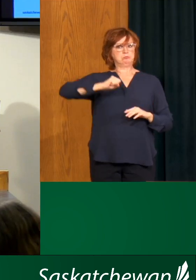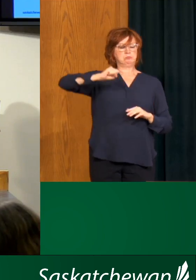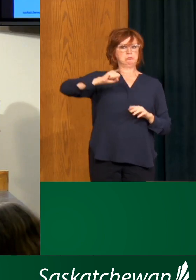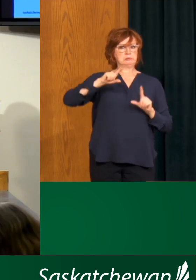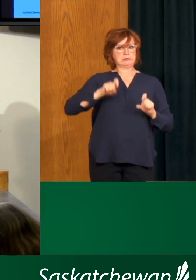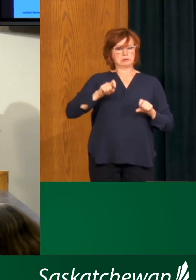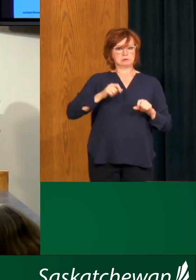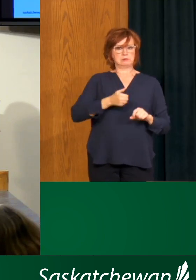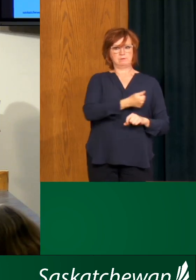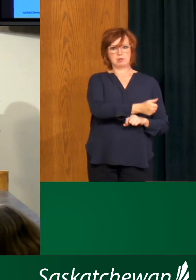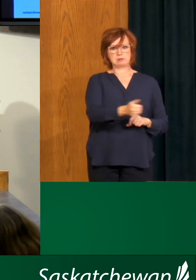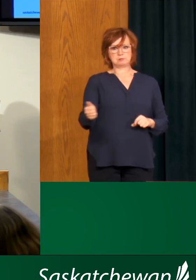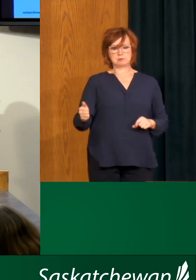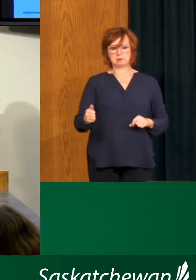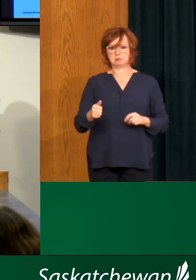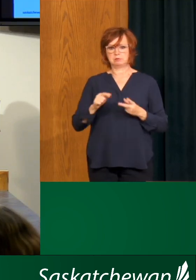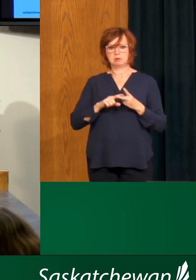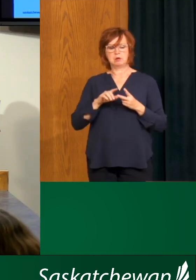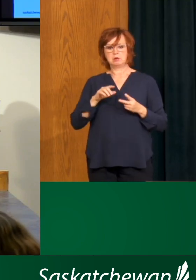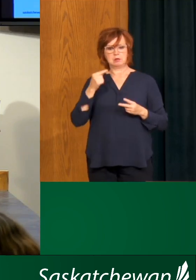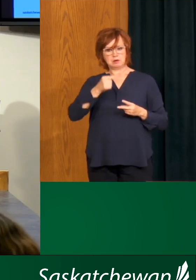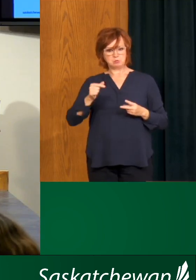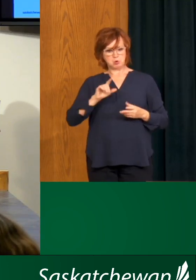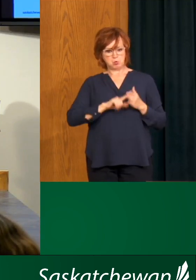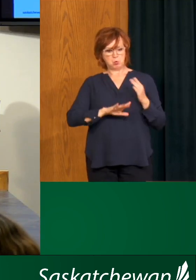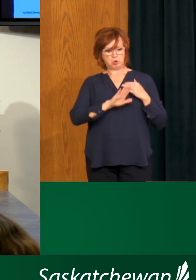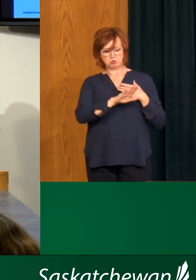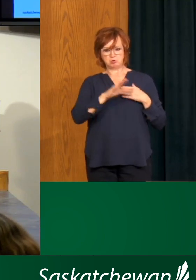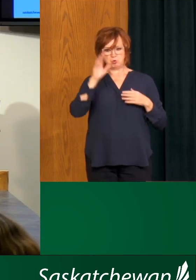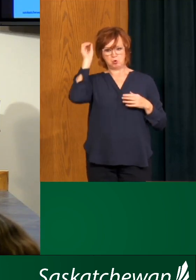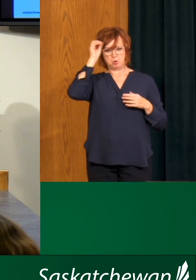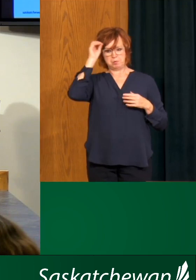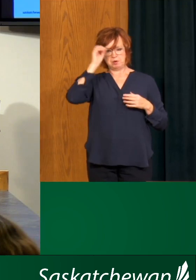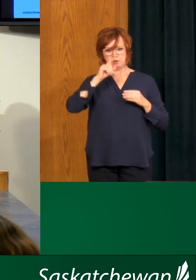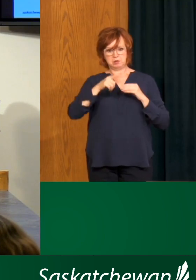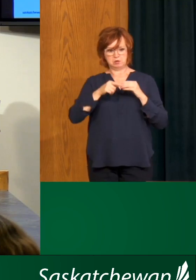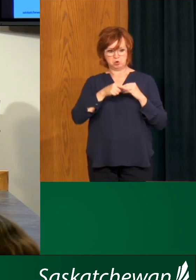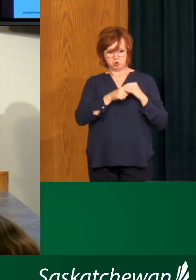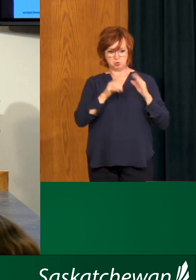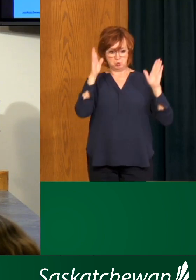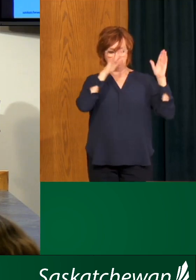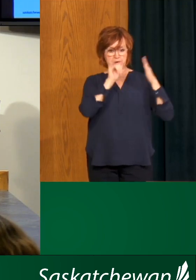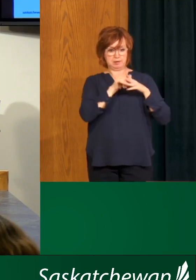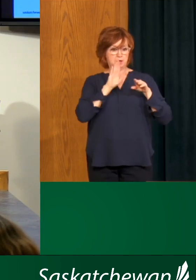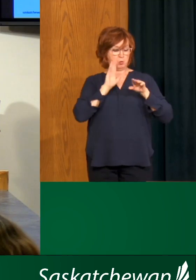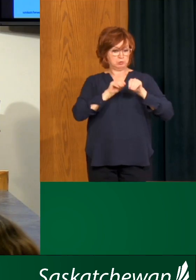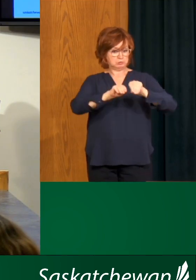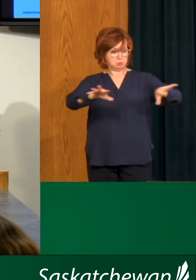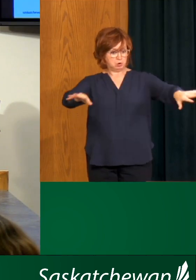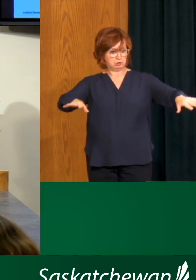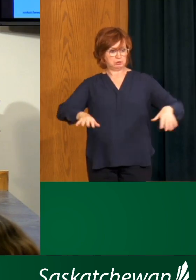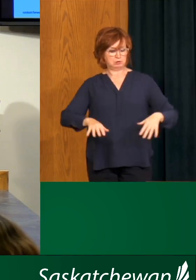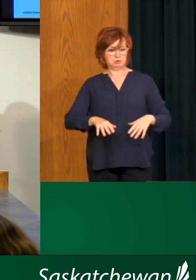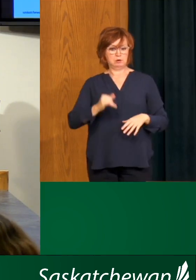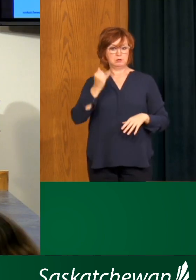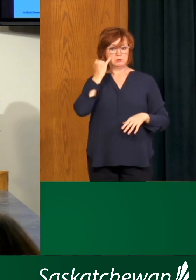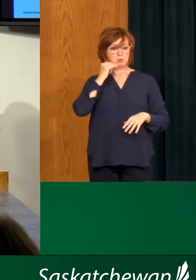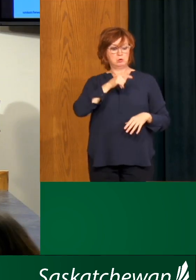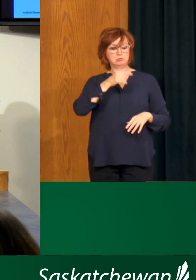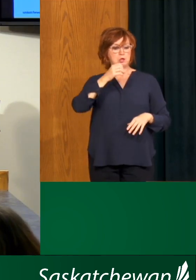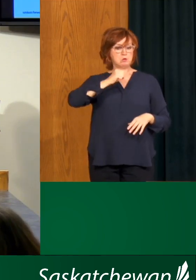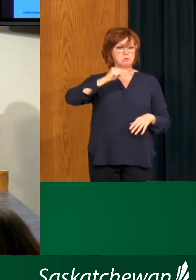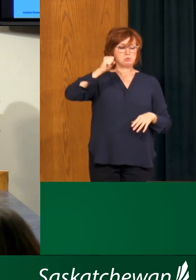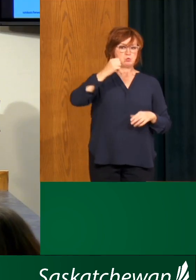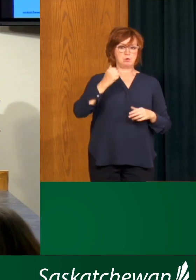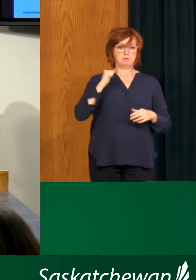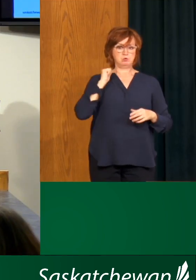message is on this and whether there are concerns that there may be a further spread with people not seeking or agreeing to tests.